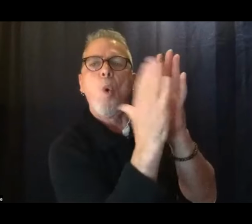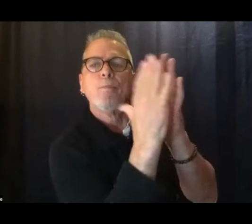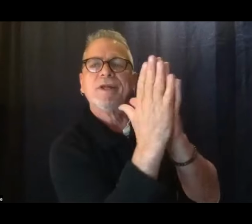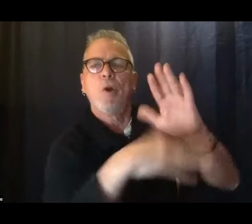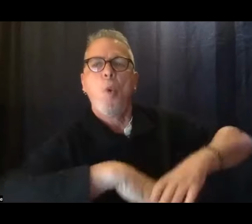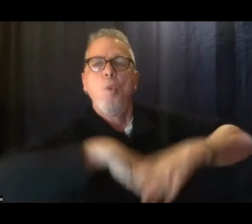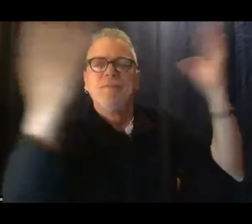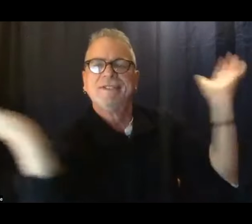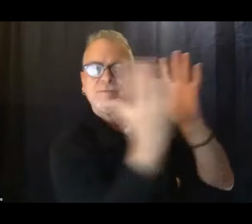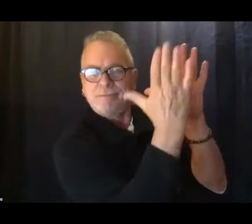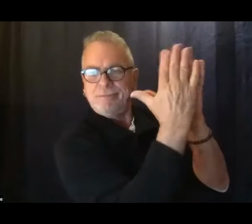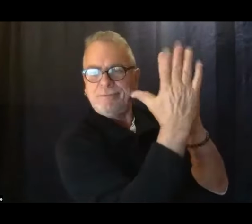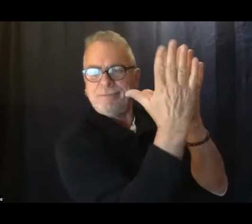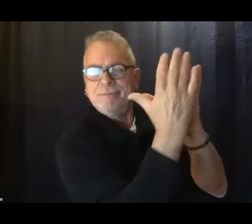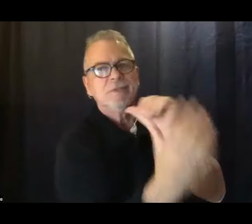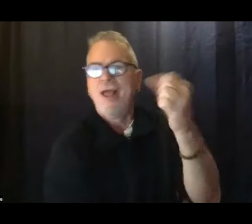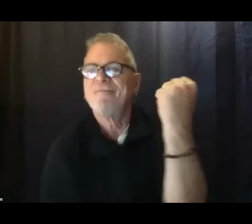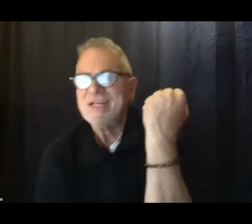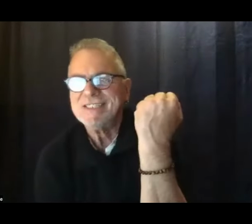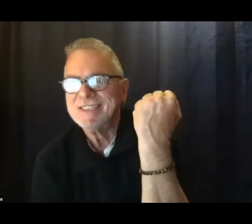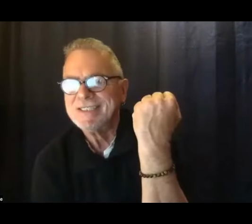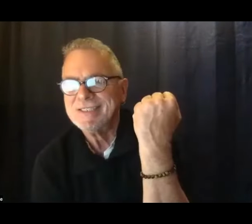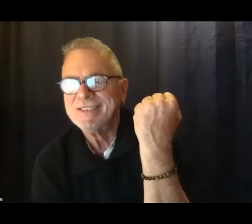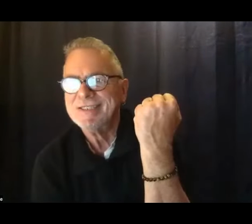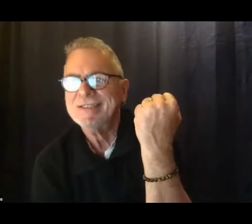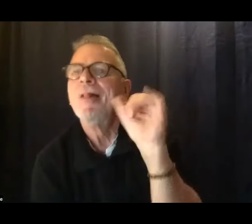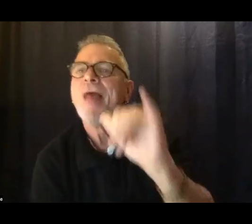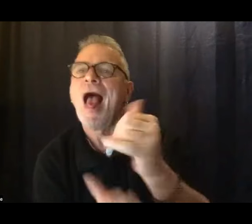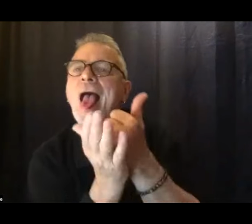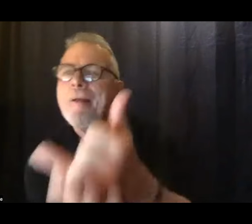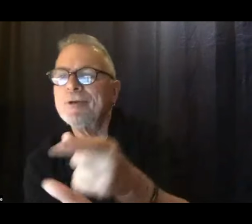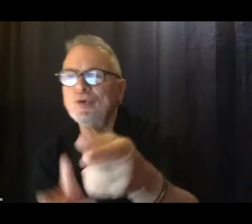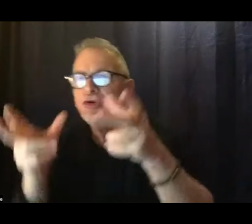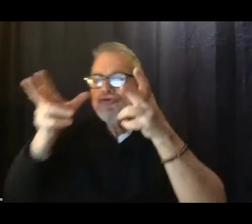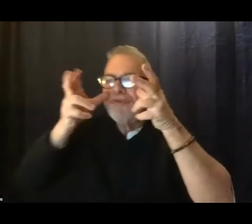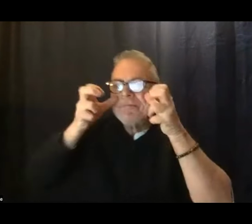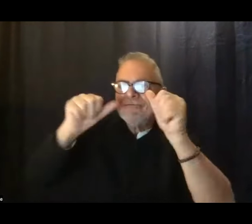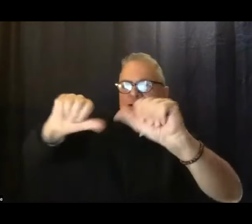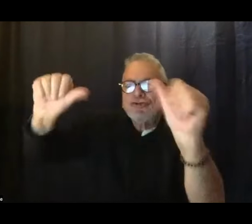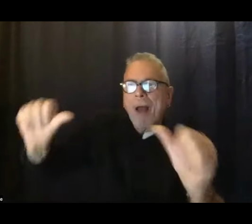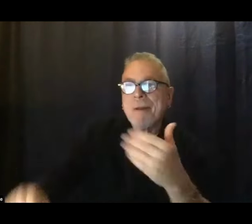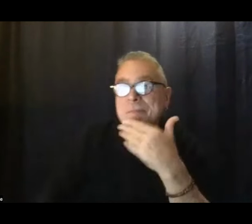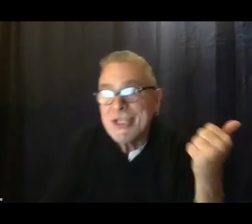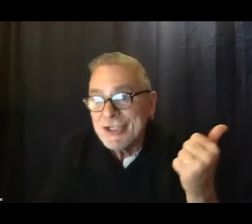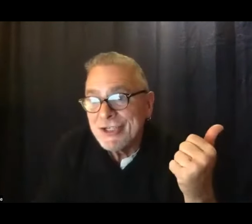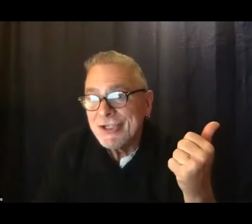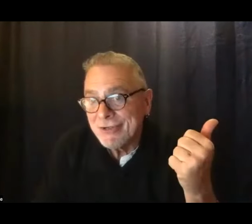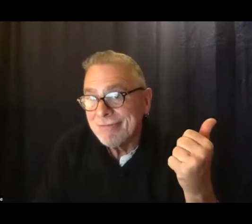is essentially pointed up. It's an open palm of some sort. It's not a fist, right? So that's to